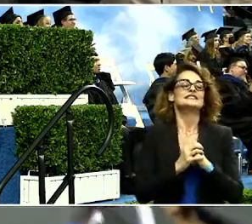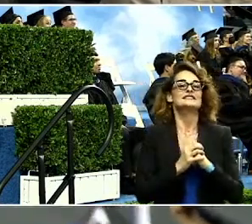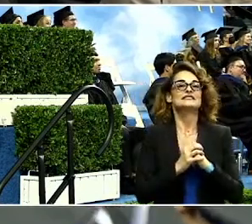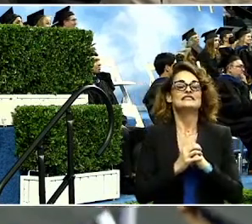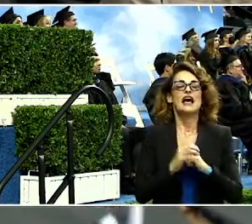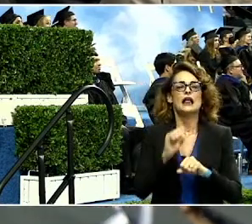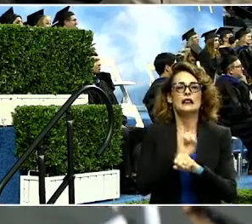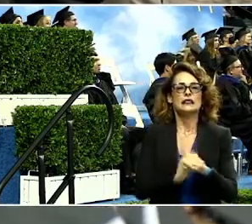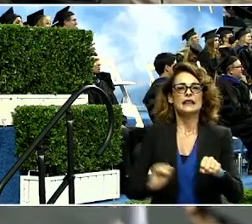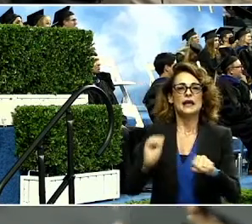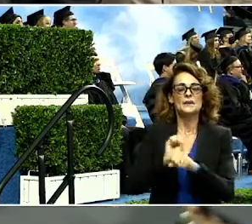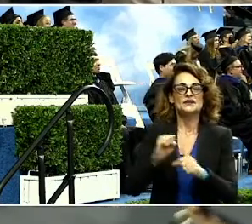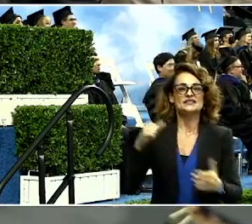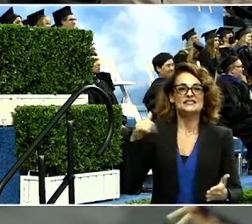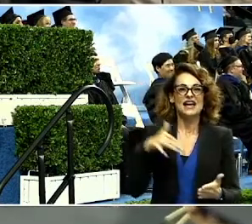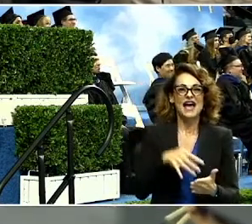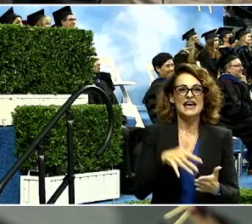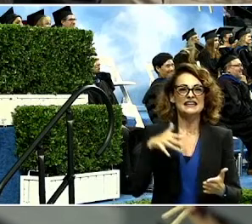labor studies,